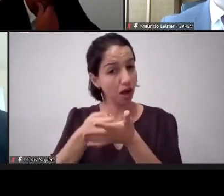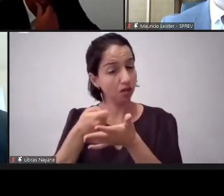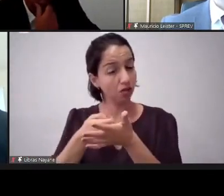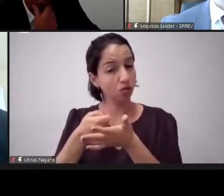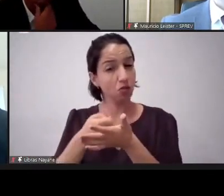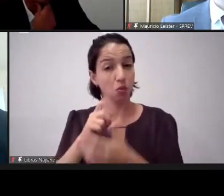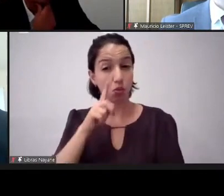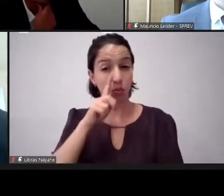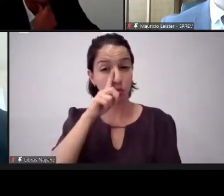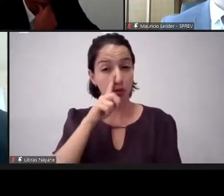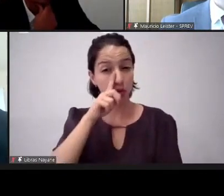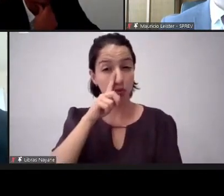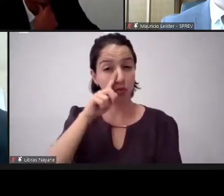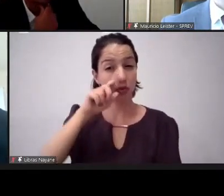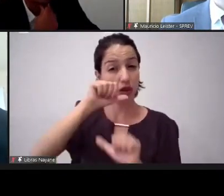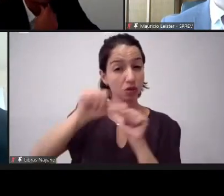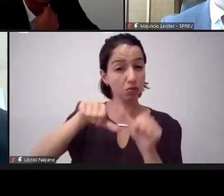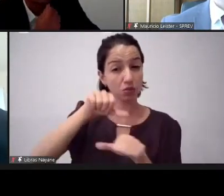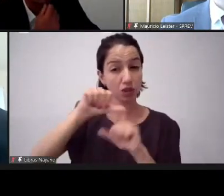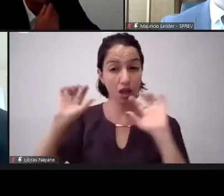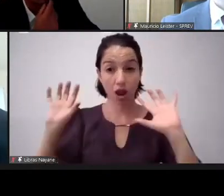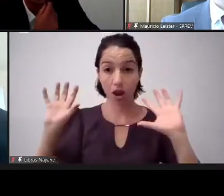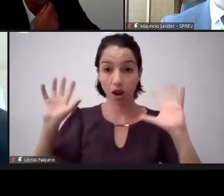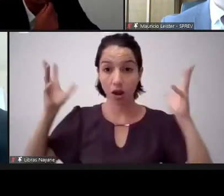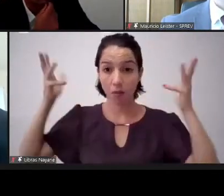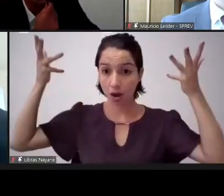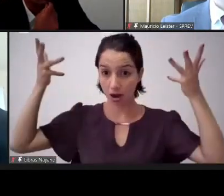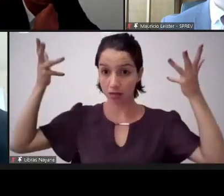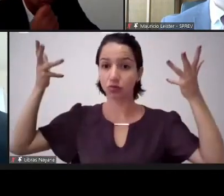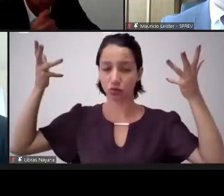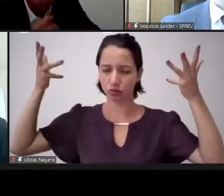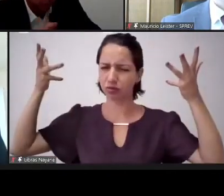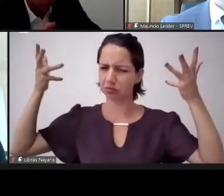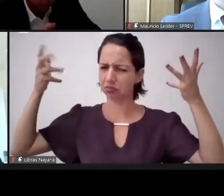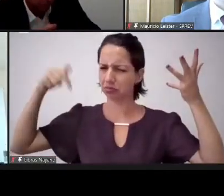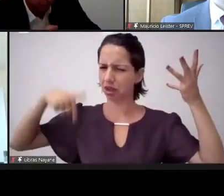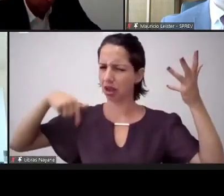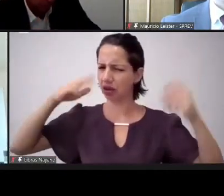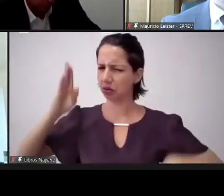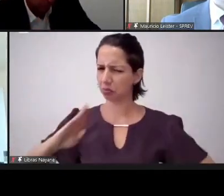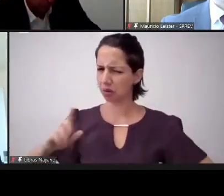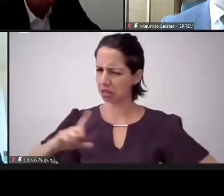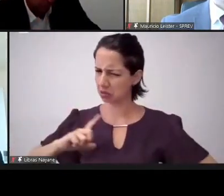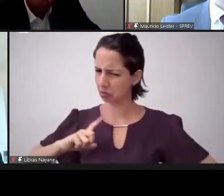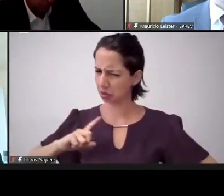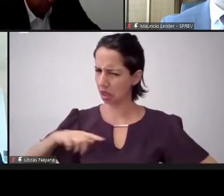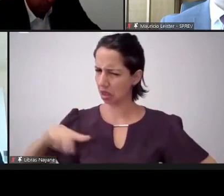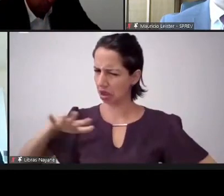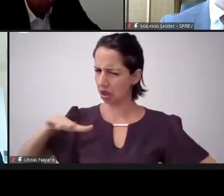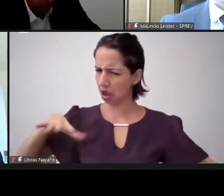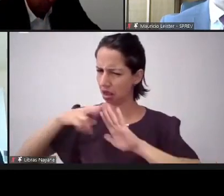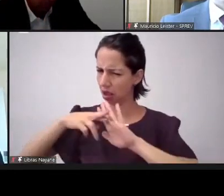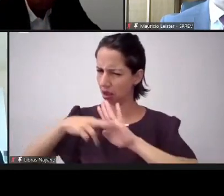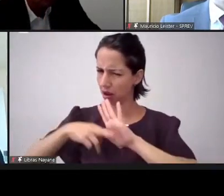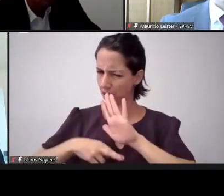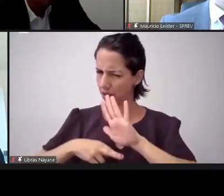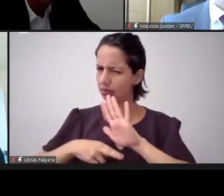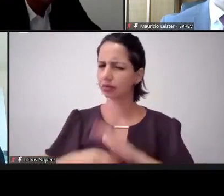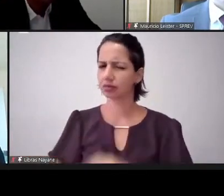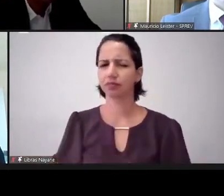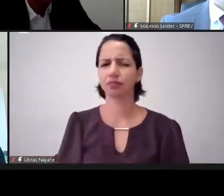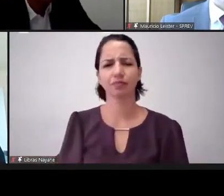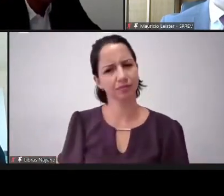to take into account the climate changes in its policy. Is there anything similar in